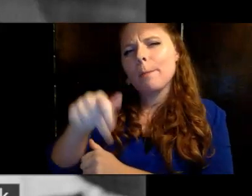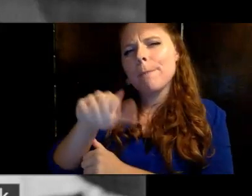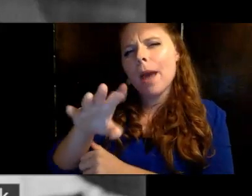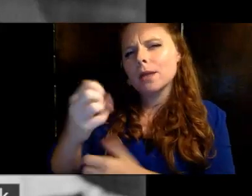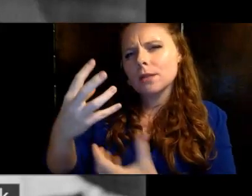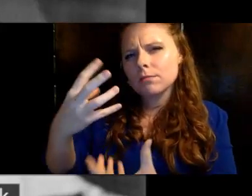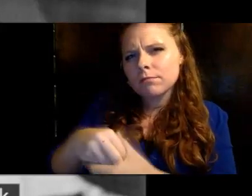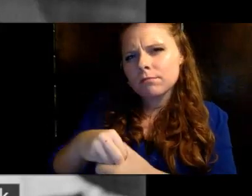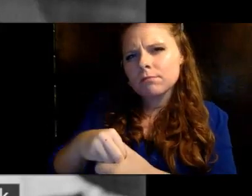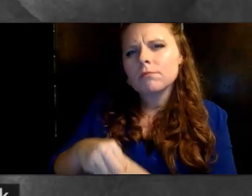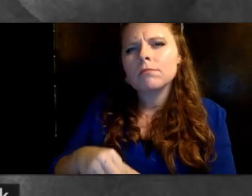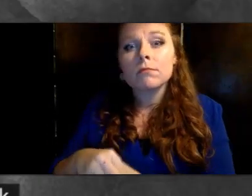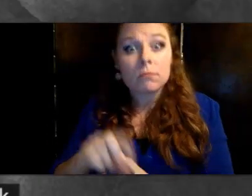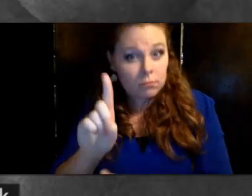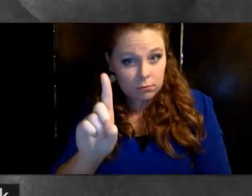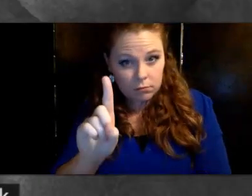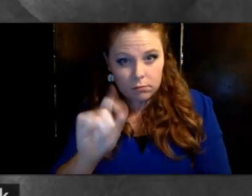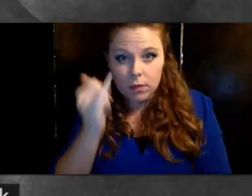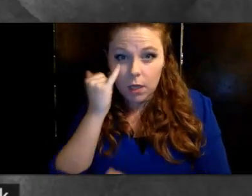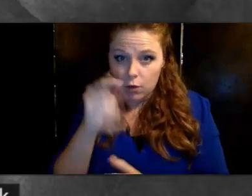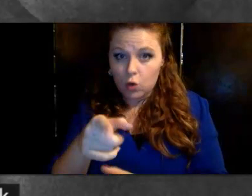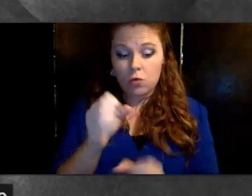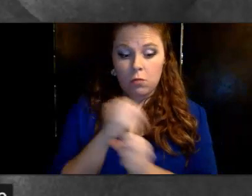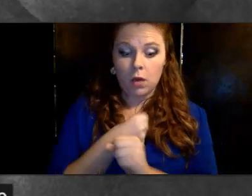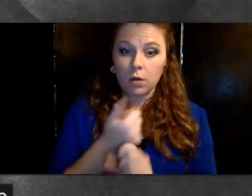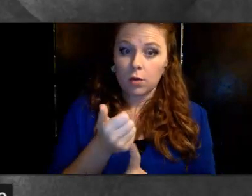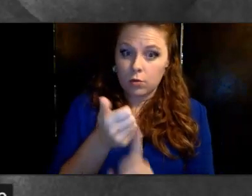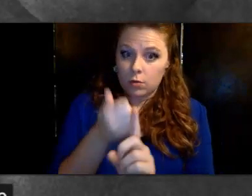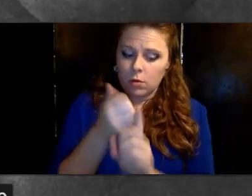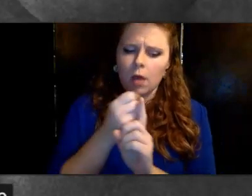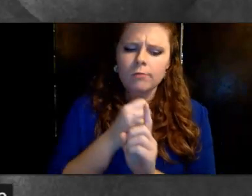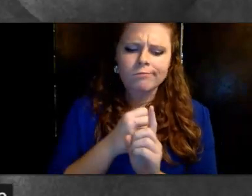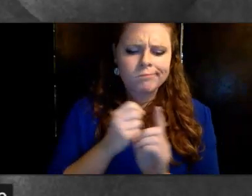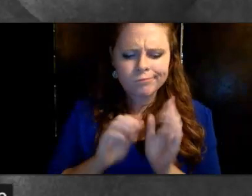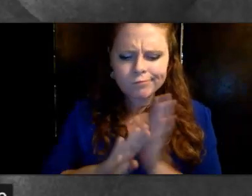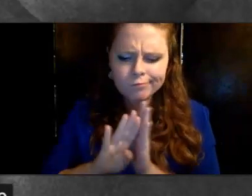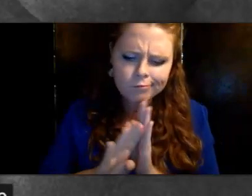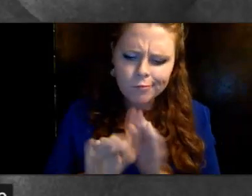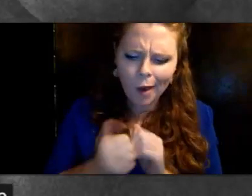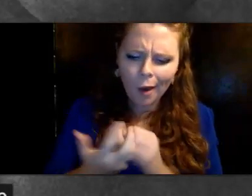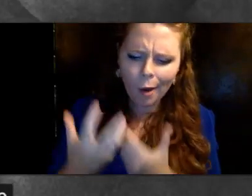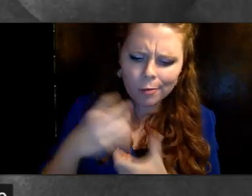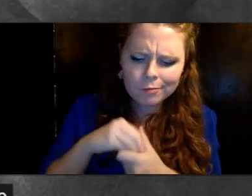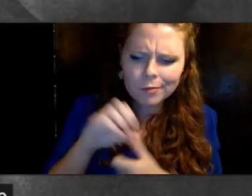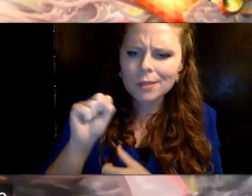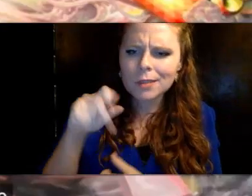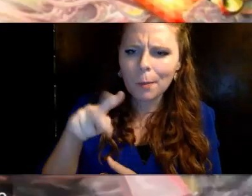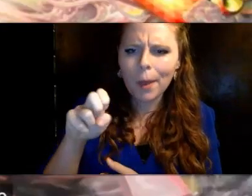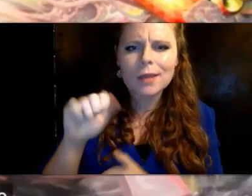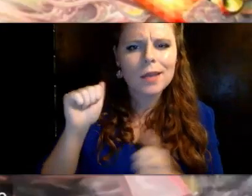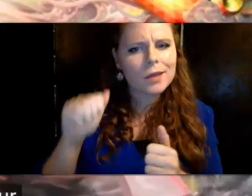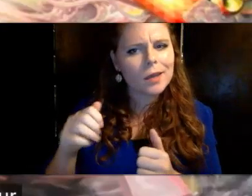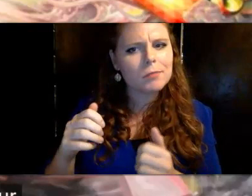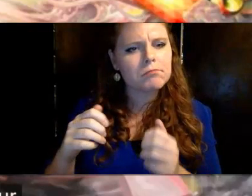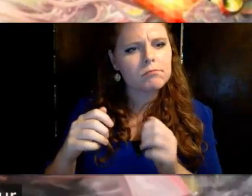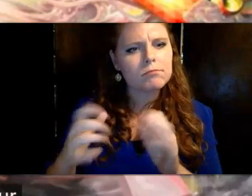work. And when you're making your own artwork, try to develop an approach to space that resonates with other